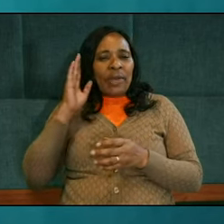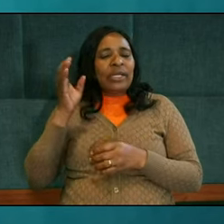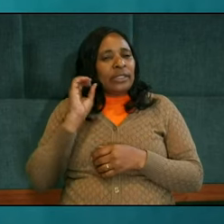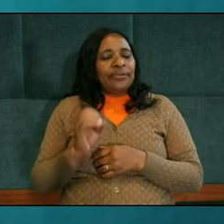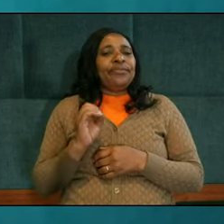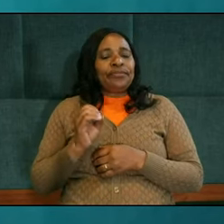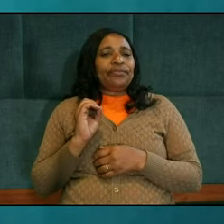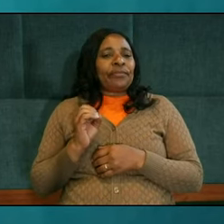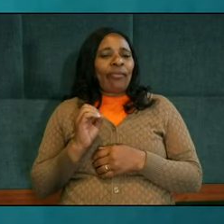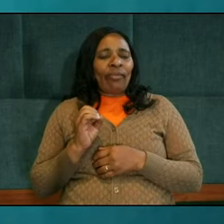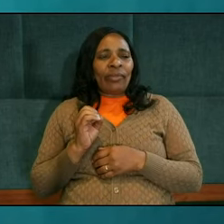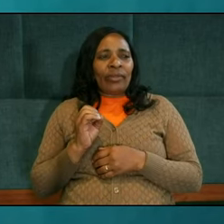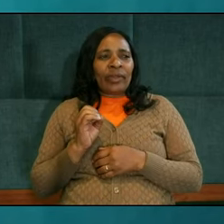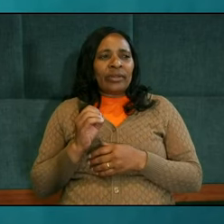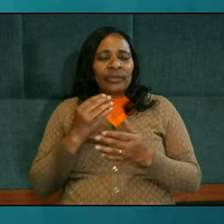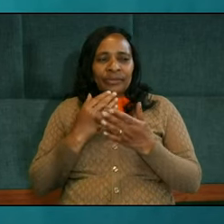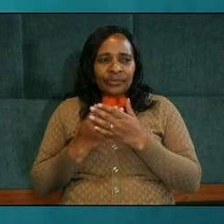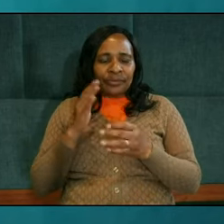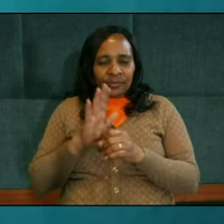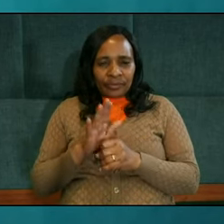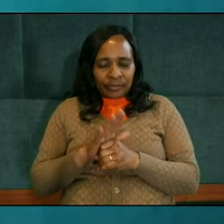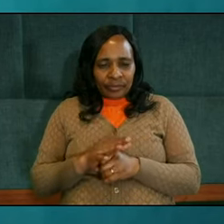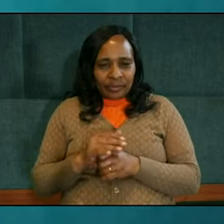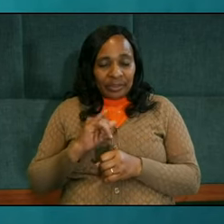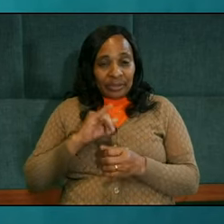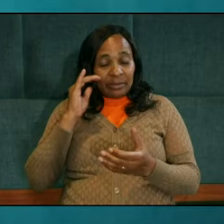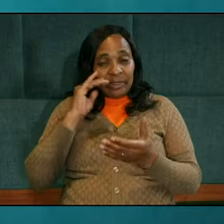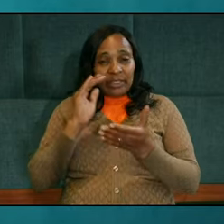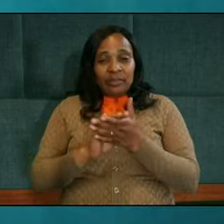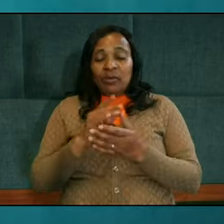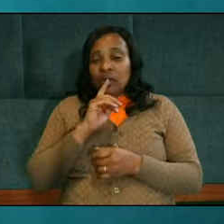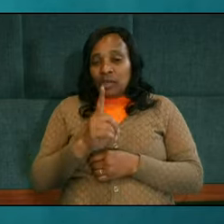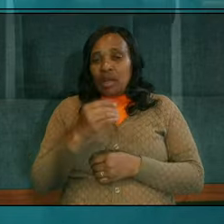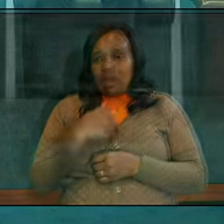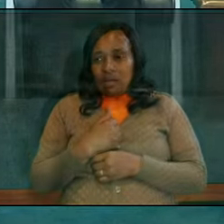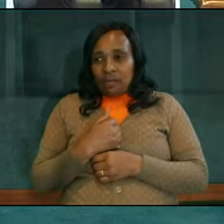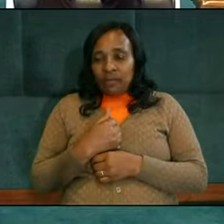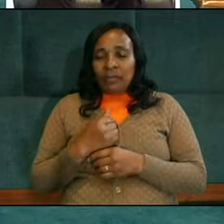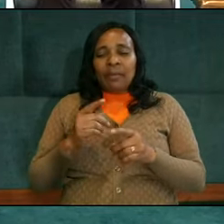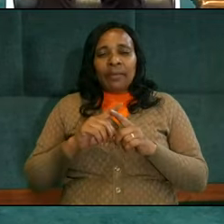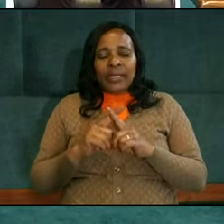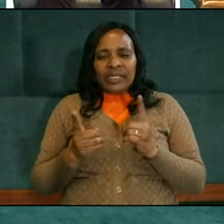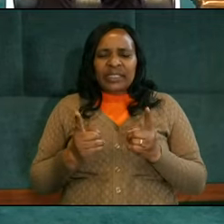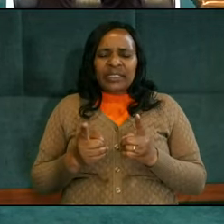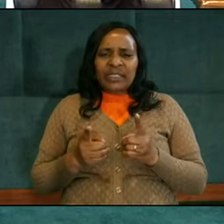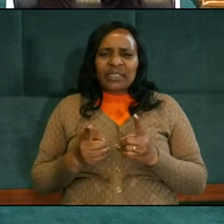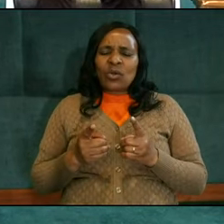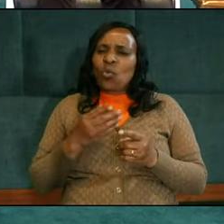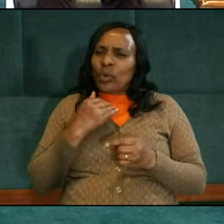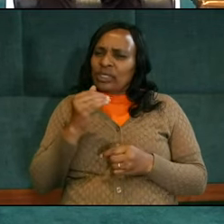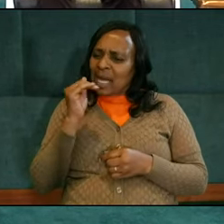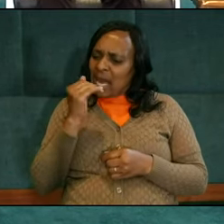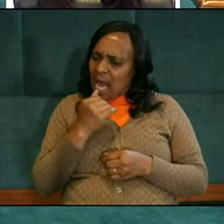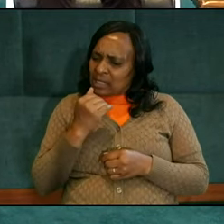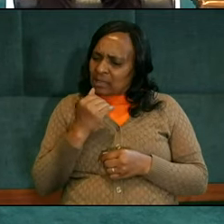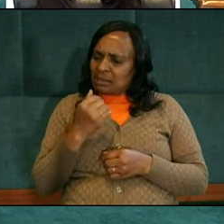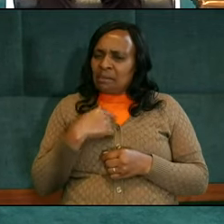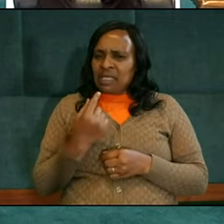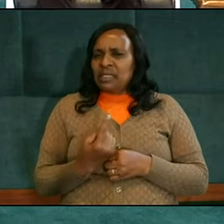Saul's disobedience. Yeah. Thank you very much. I believe that is in order. But I'd want to ask myself,